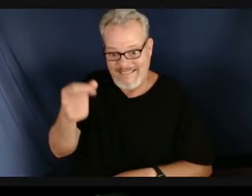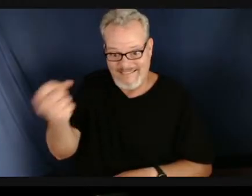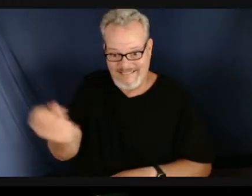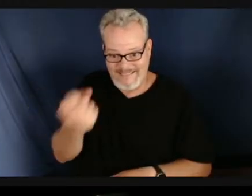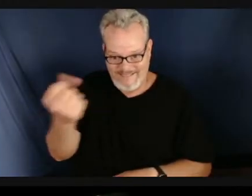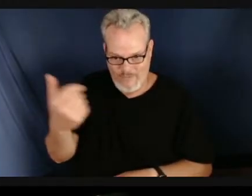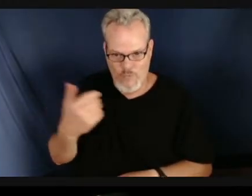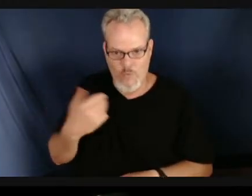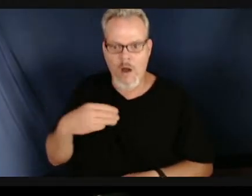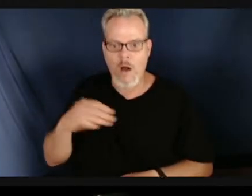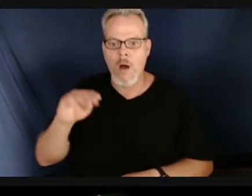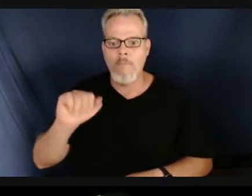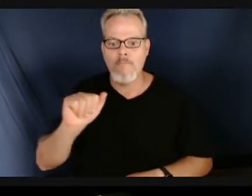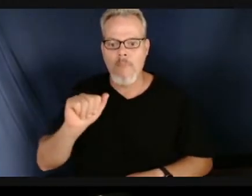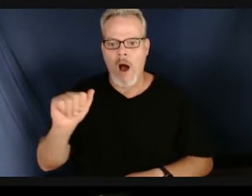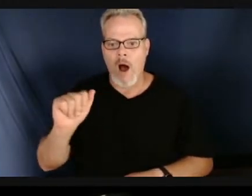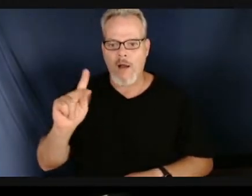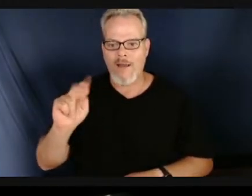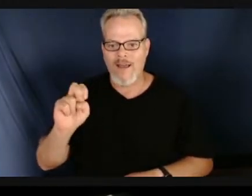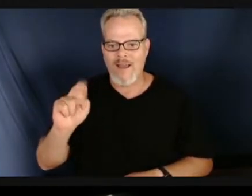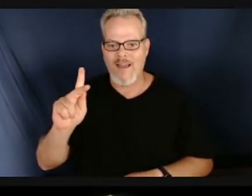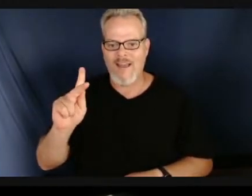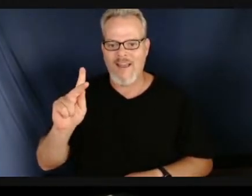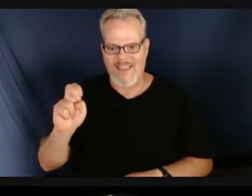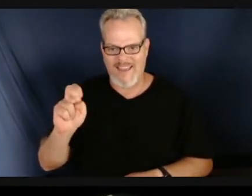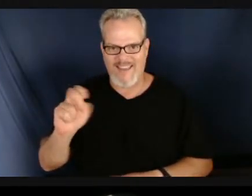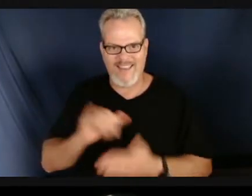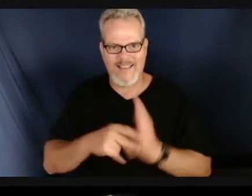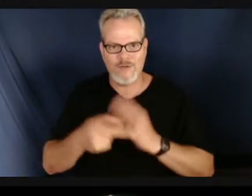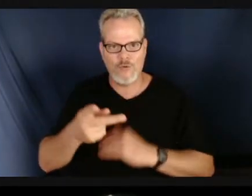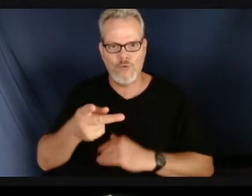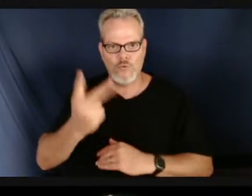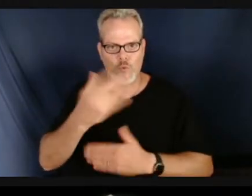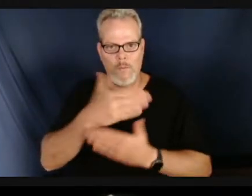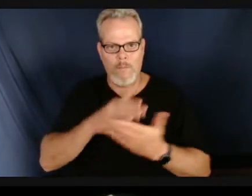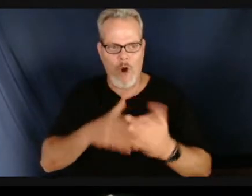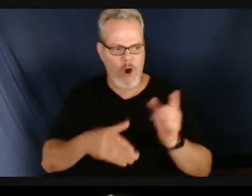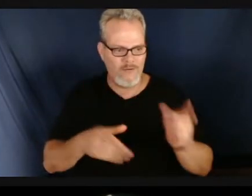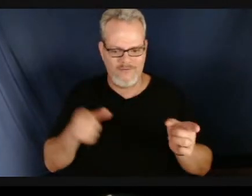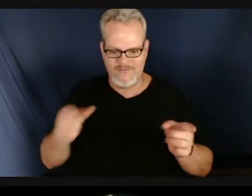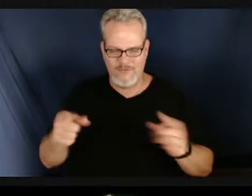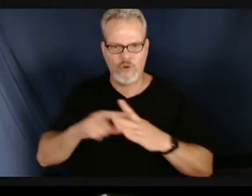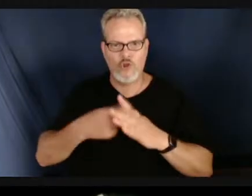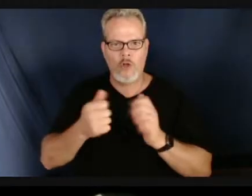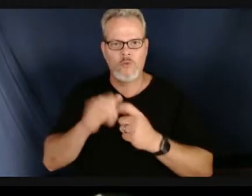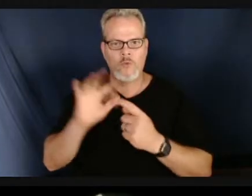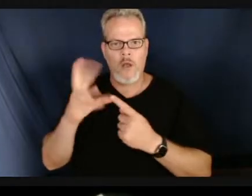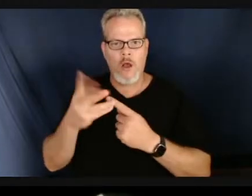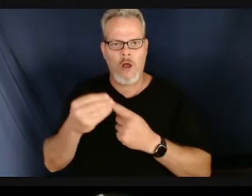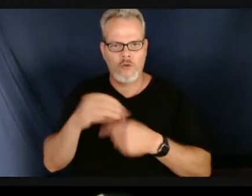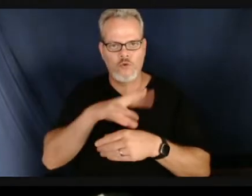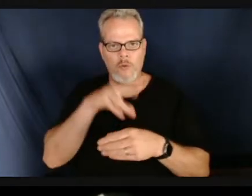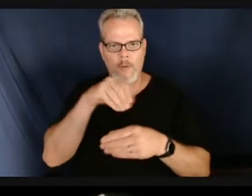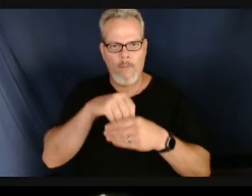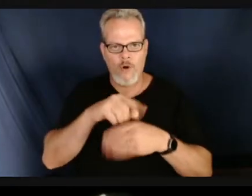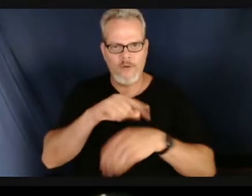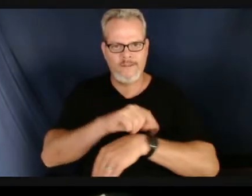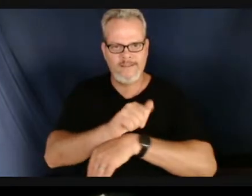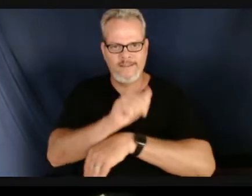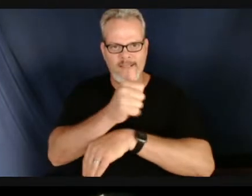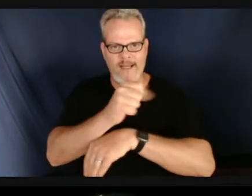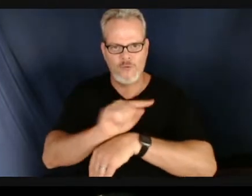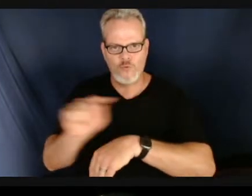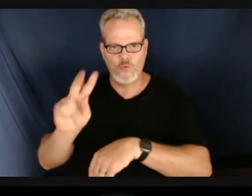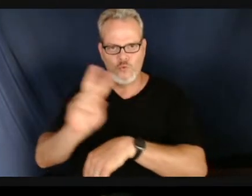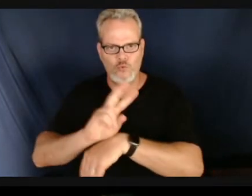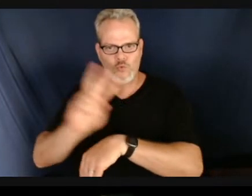and it's a 2-part event, really. It starts at the cultural component starts at 10 a.m. to 2 p.m., but I